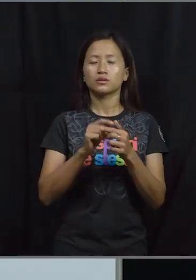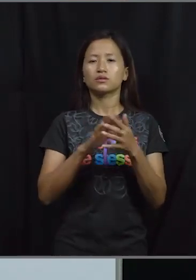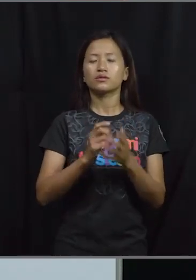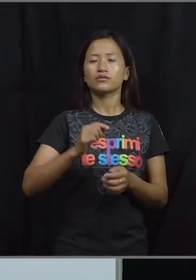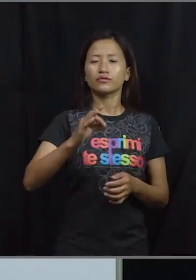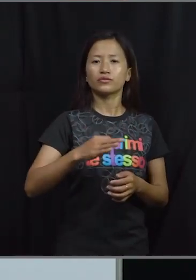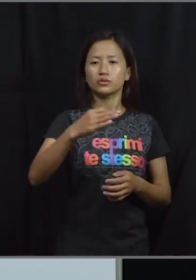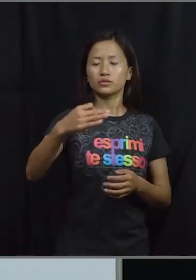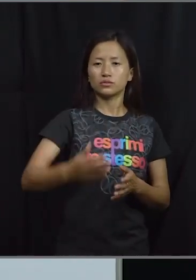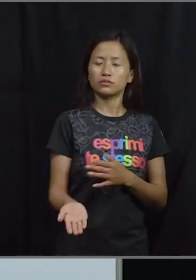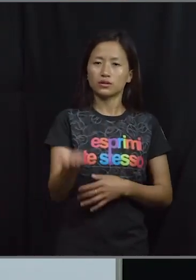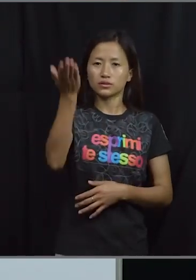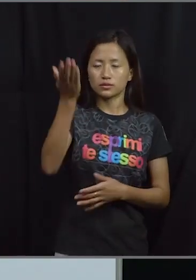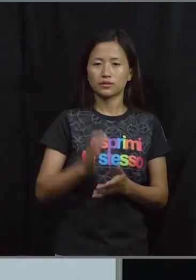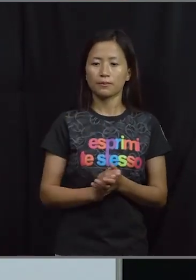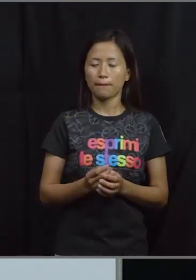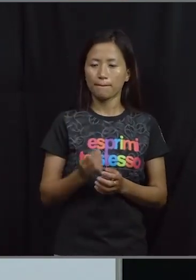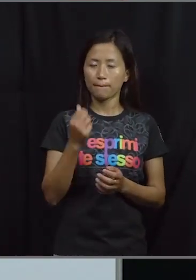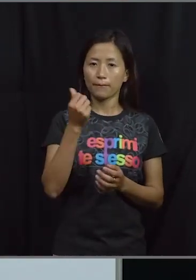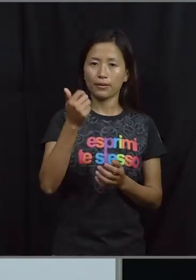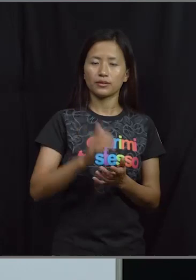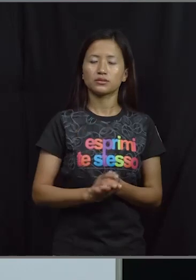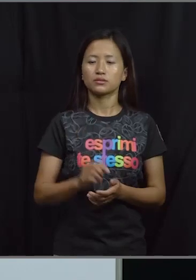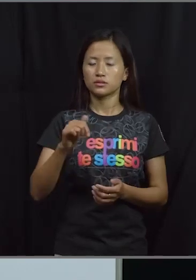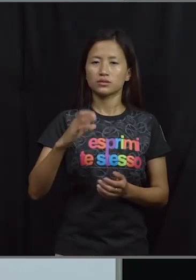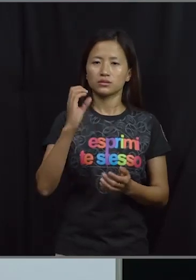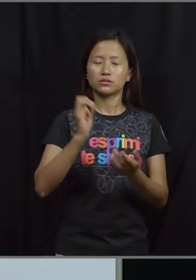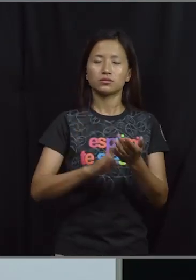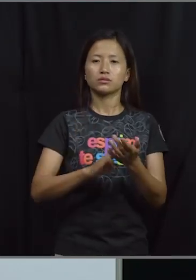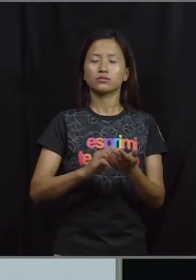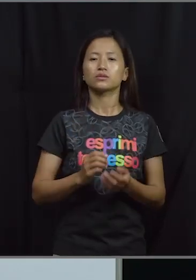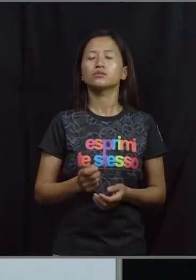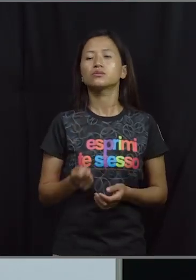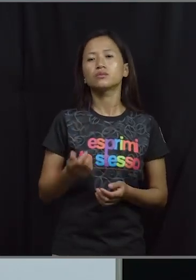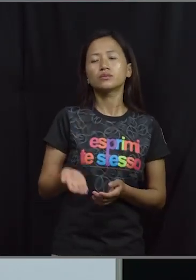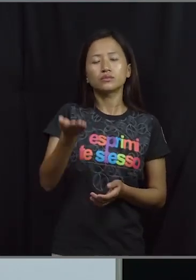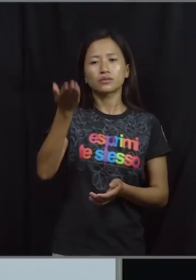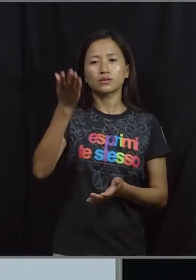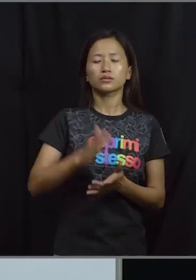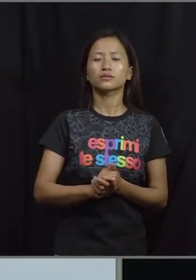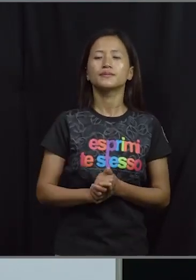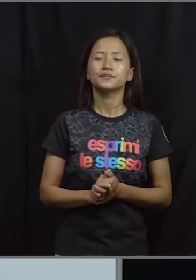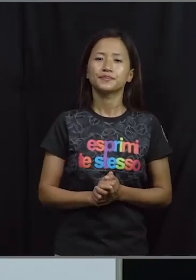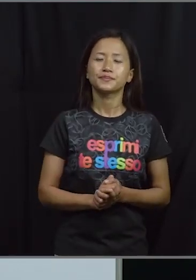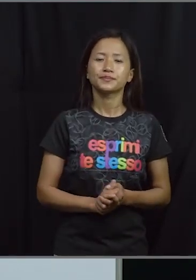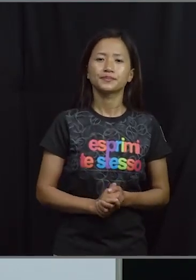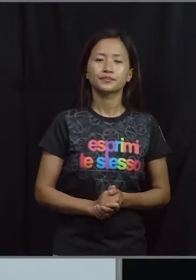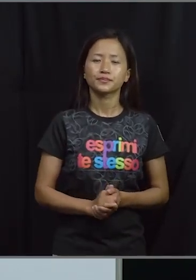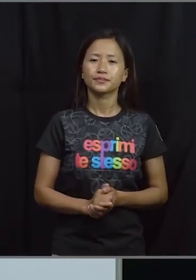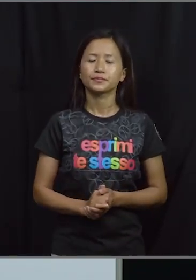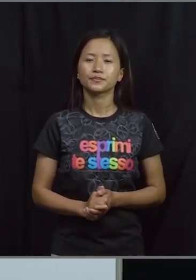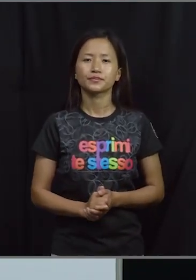future rise in price, the demand for those commodities will rise even when price rises.